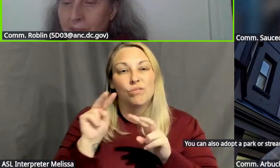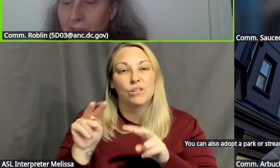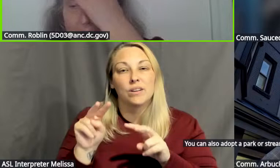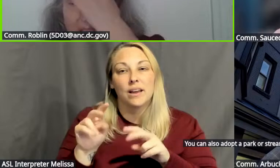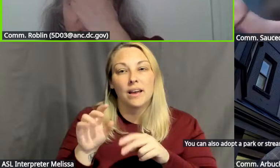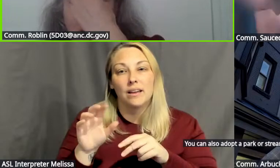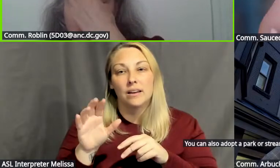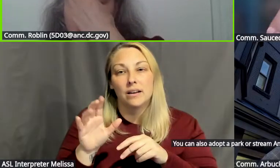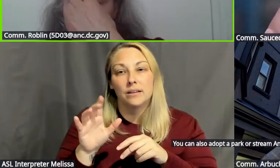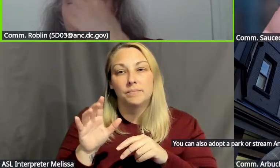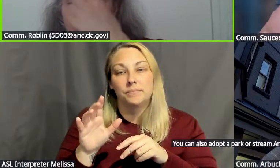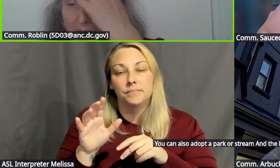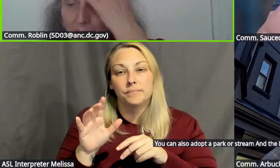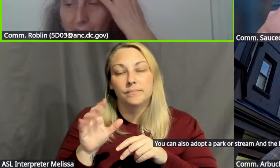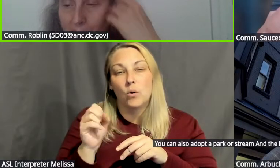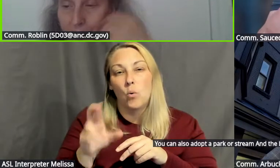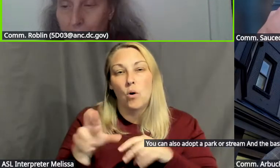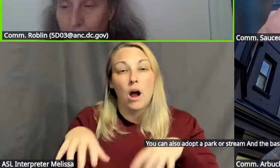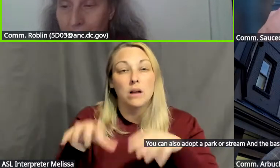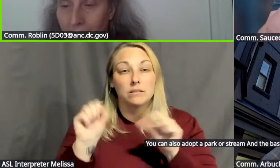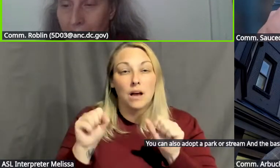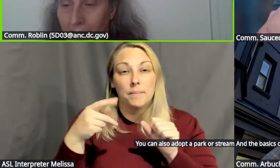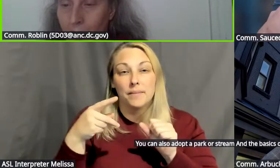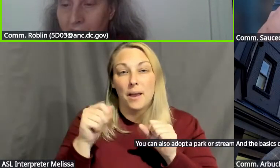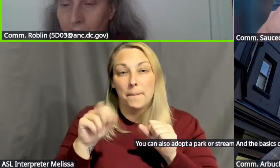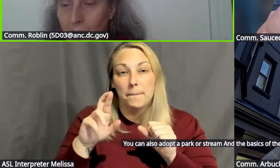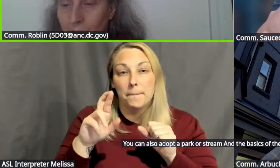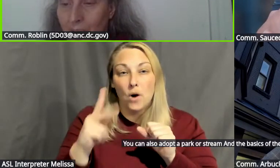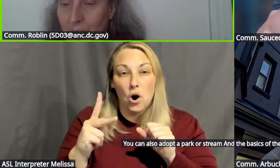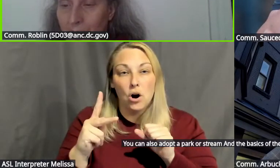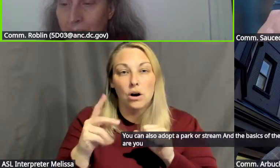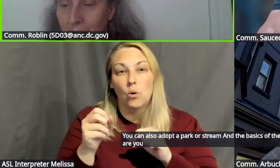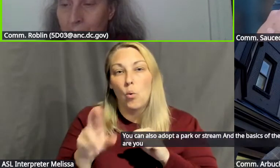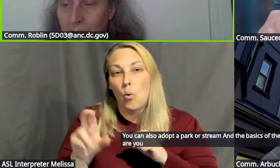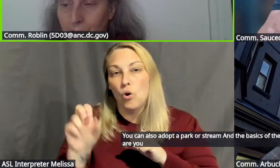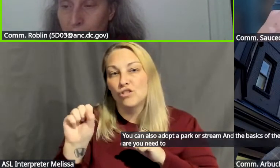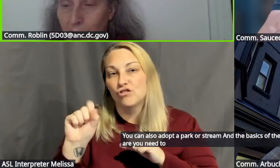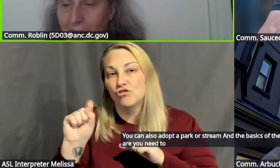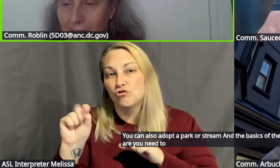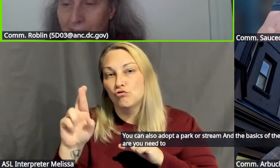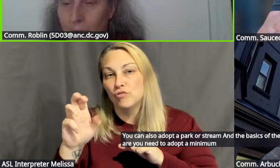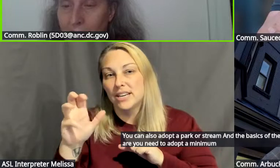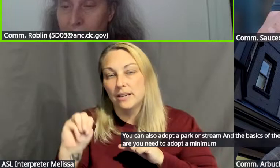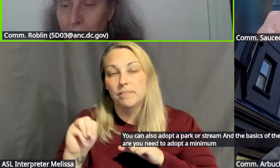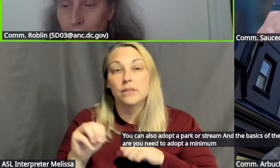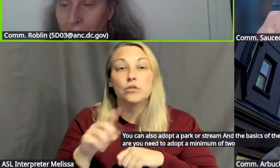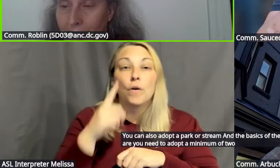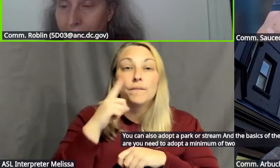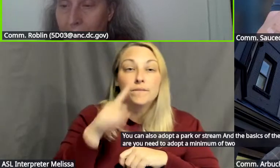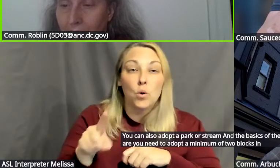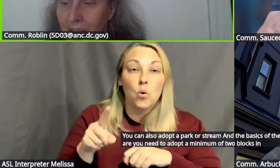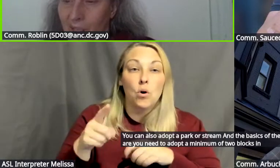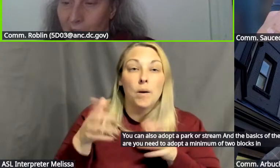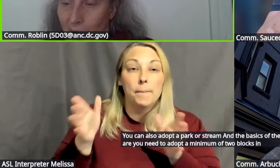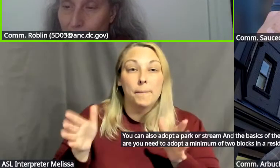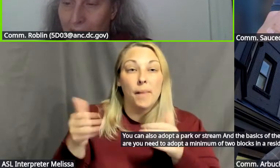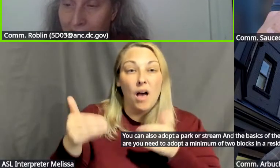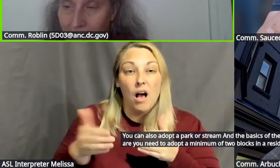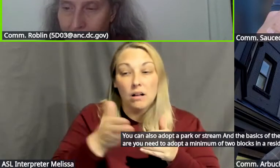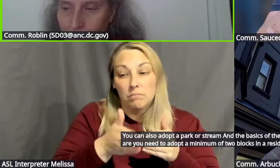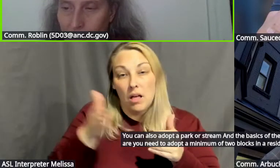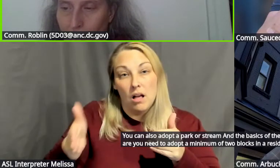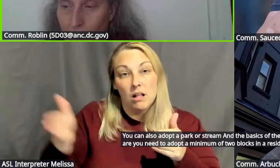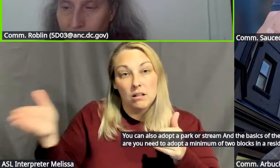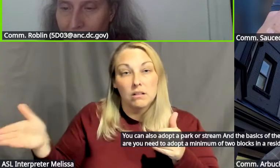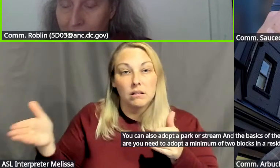of the Adopt a Block program are: you need to adopt a minimum of 2 blocks in a residential area. A block